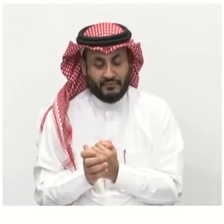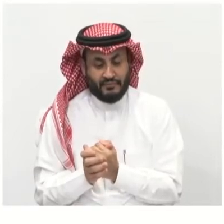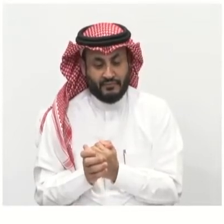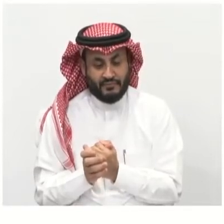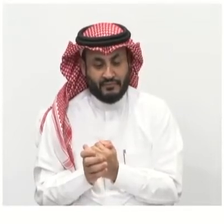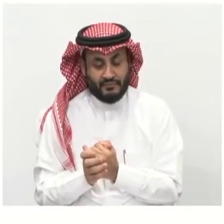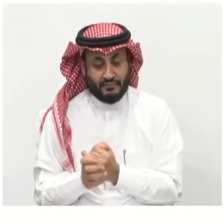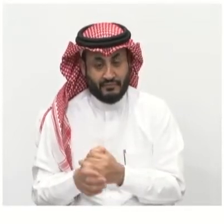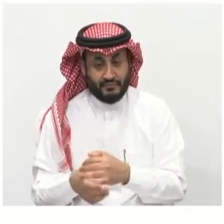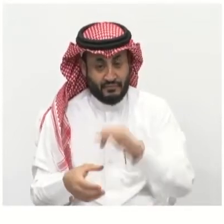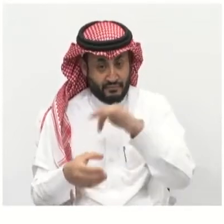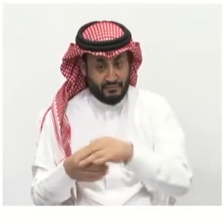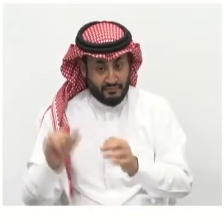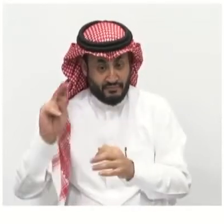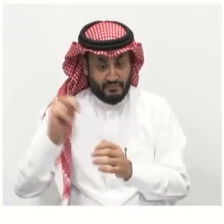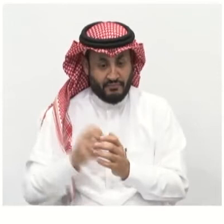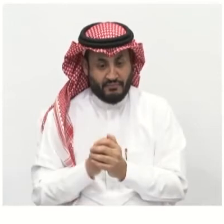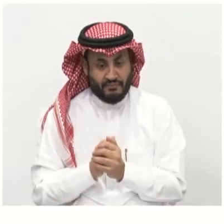she goes,